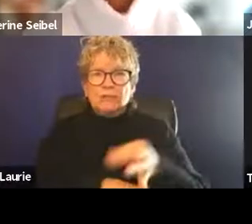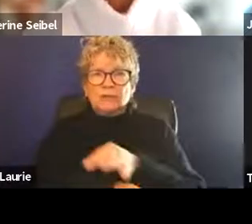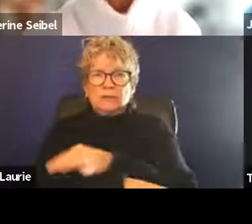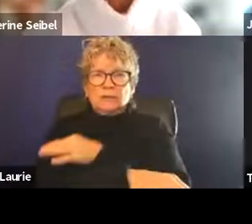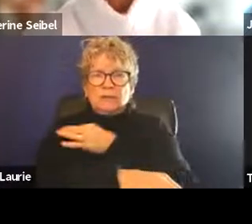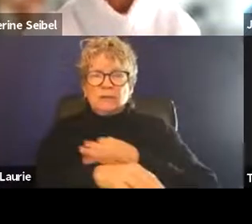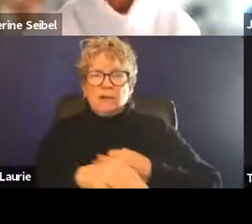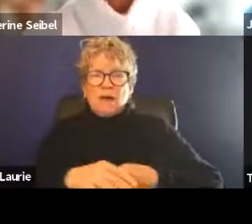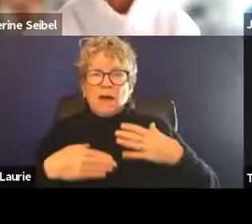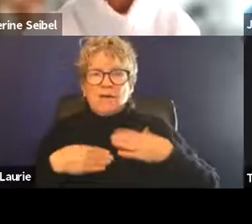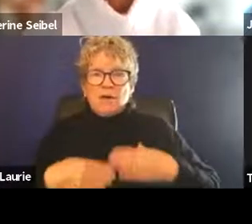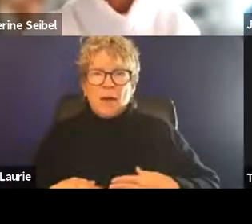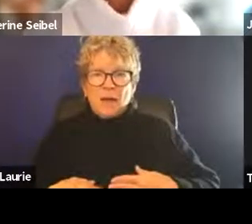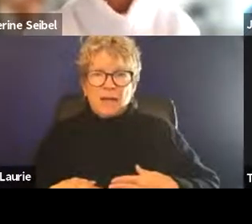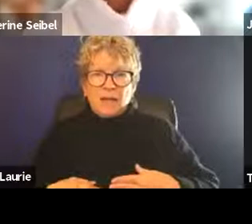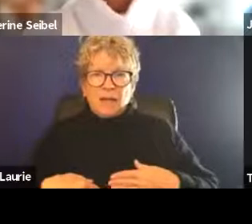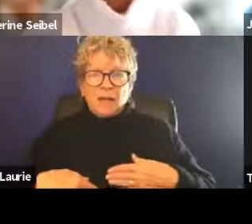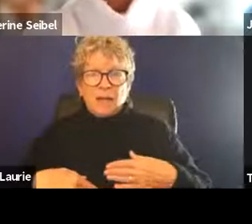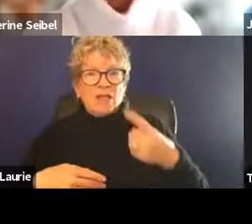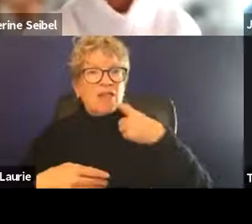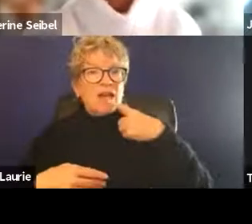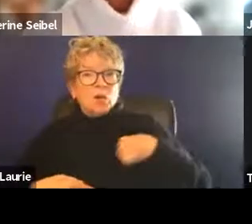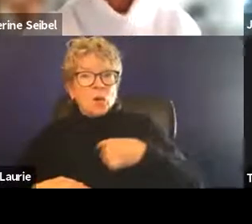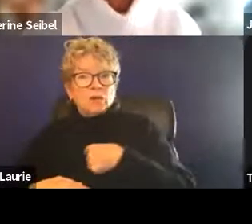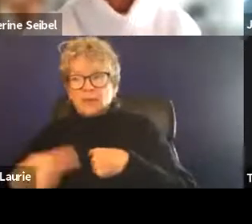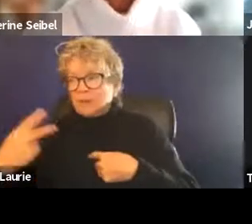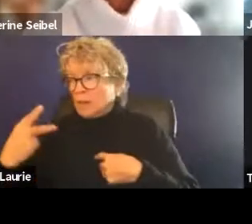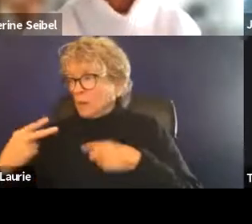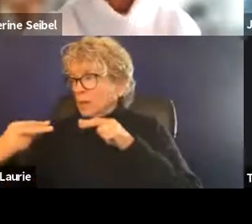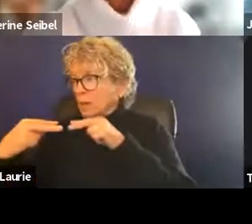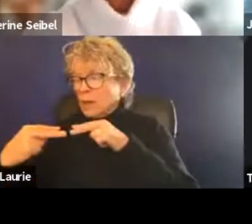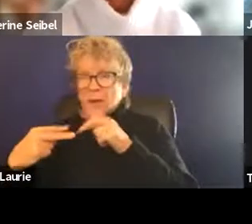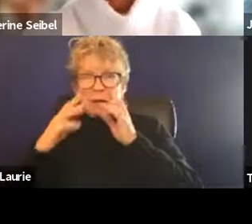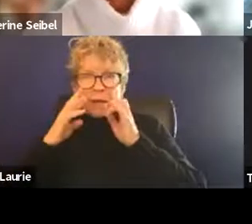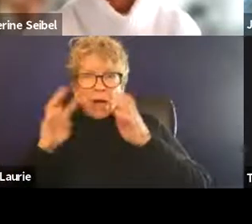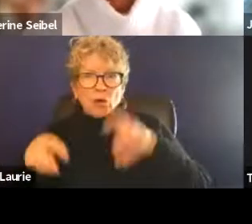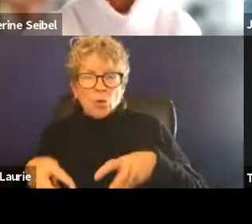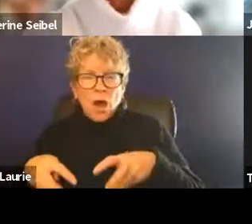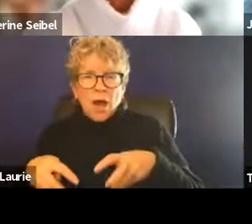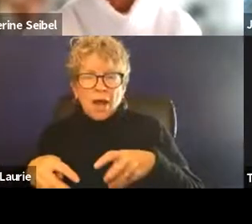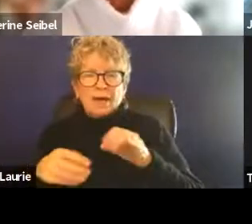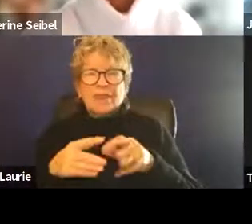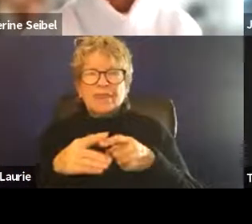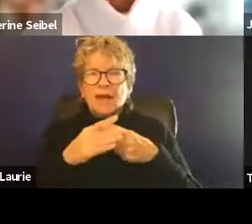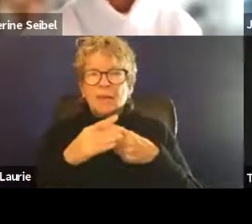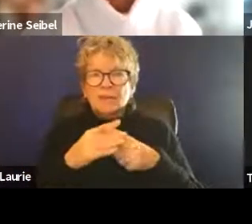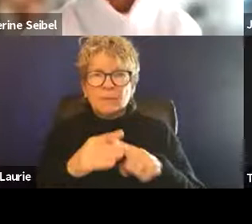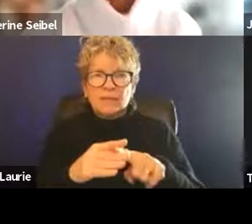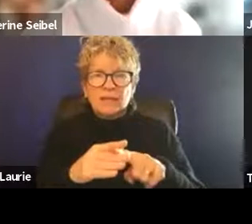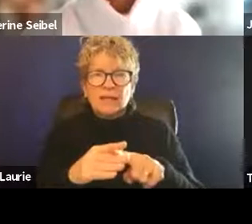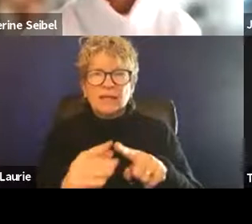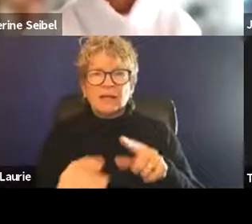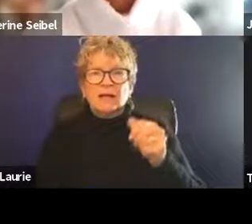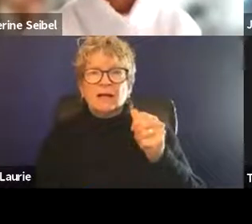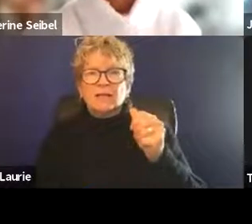that, and we both broke down crying. And that was the beginning of